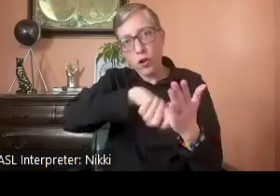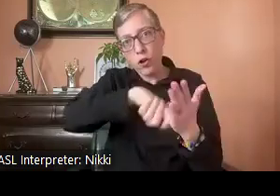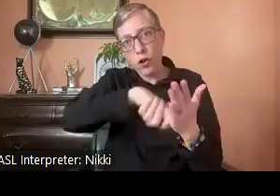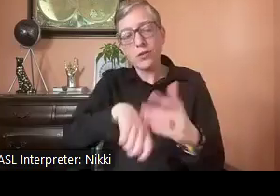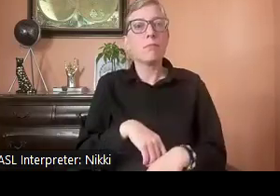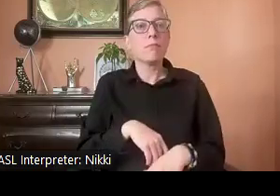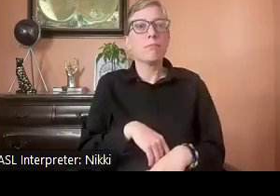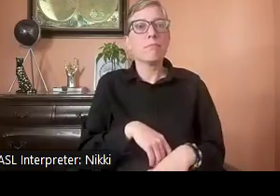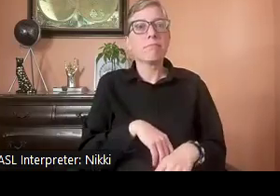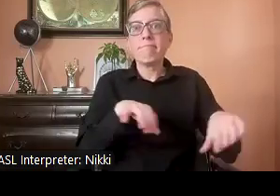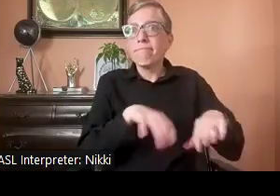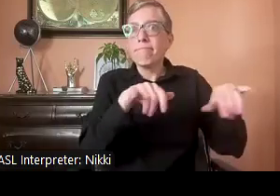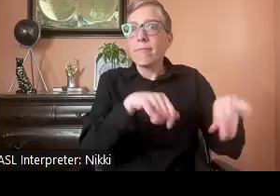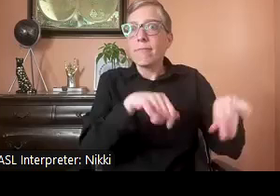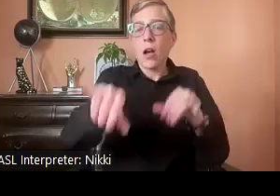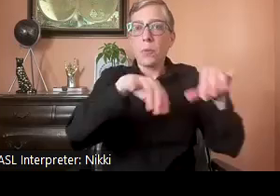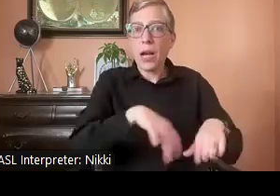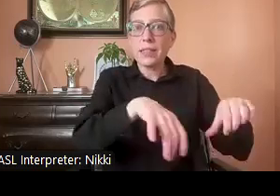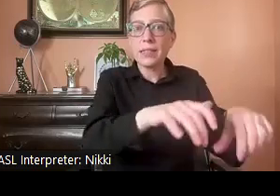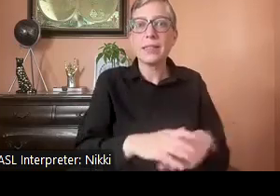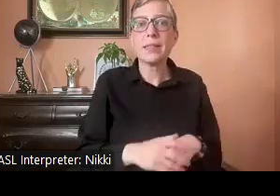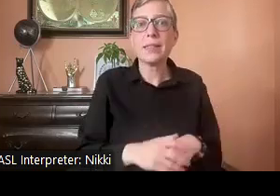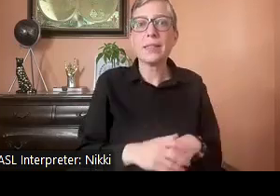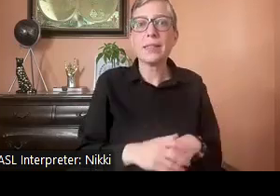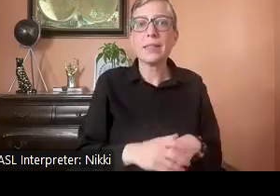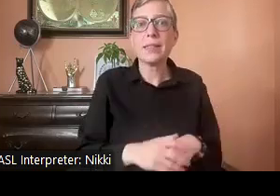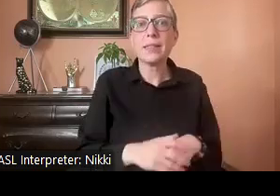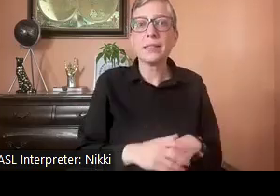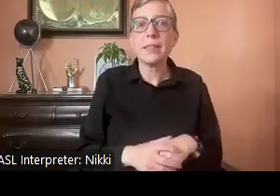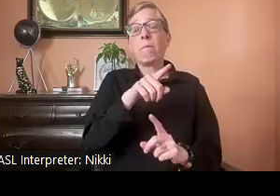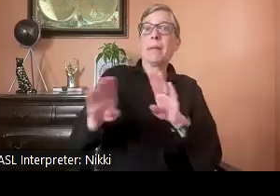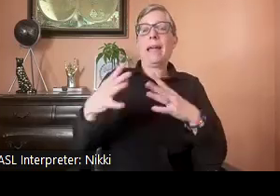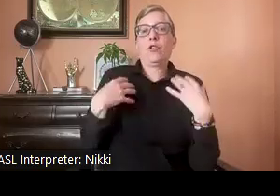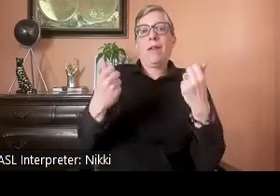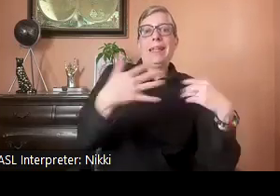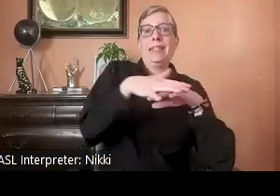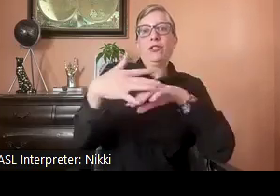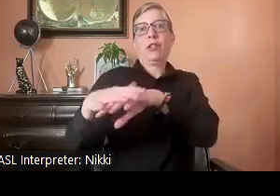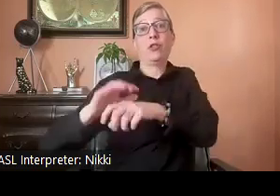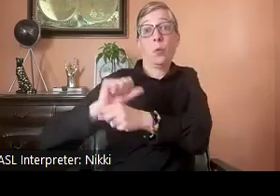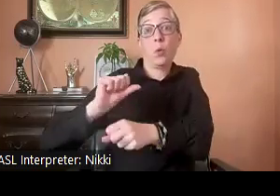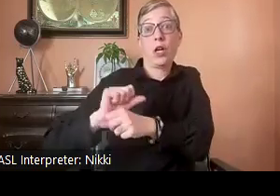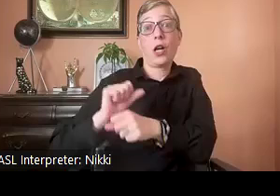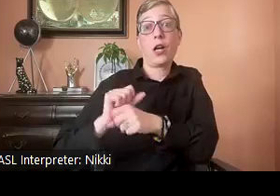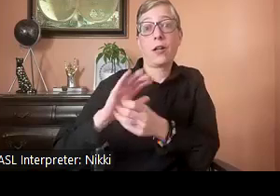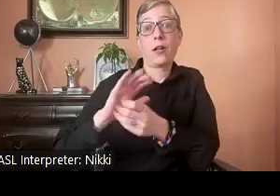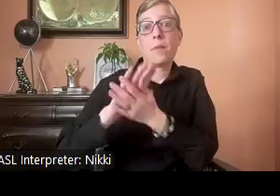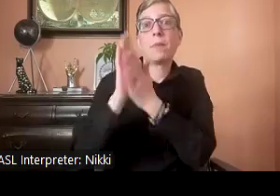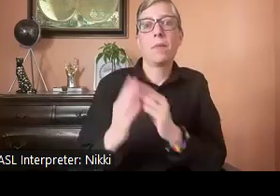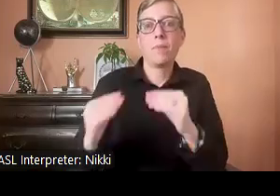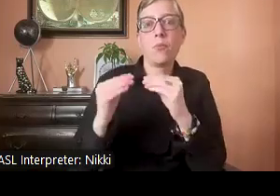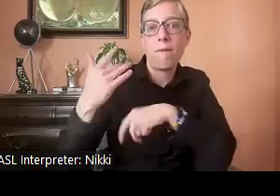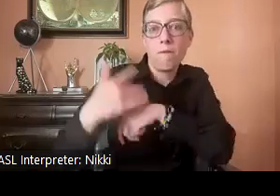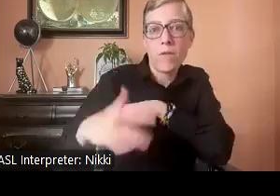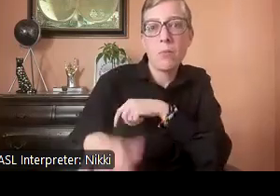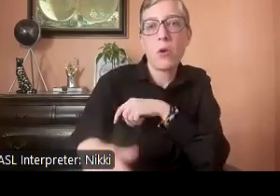jobs are a lot more frequent and familiar to the world out there. I know you guys train a lot of people